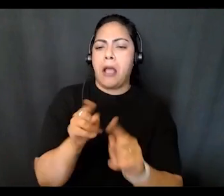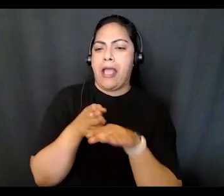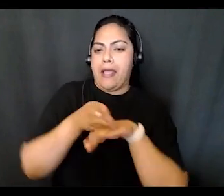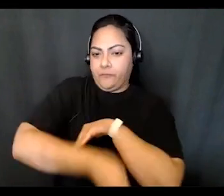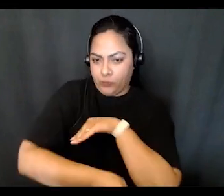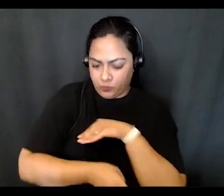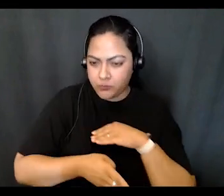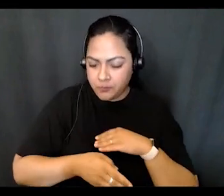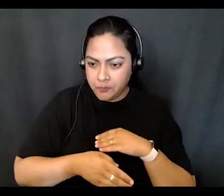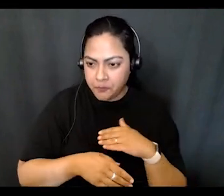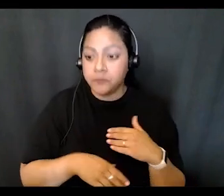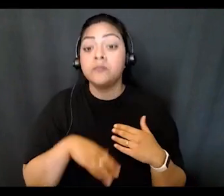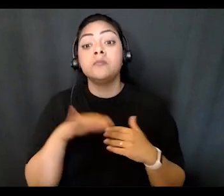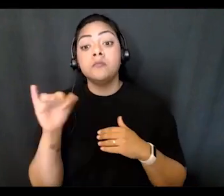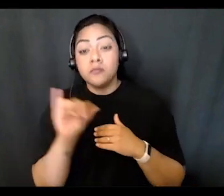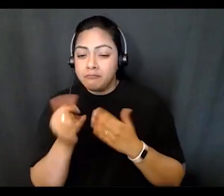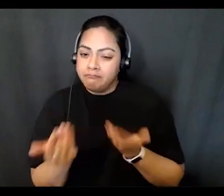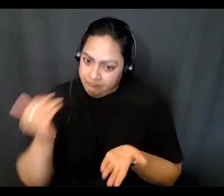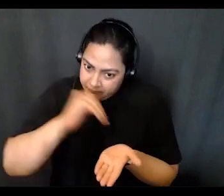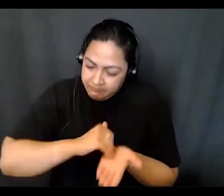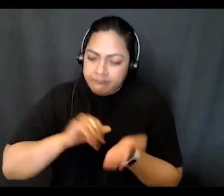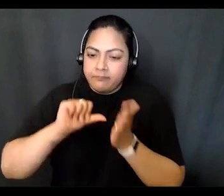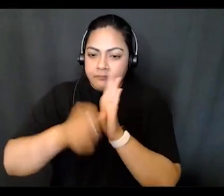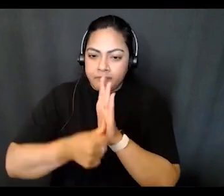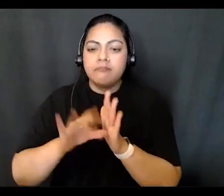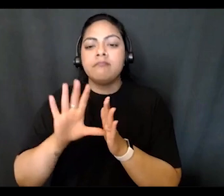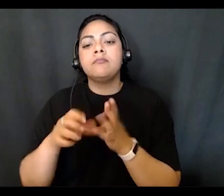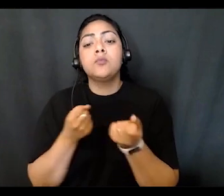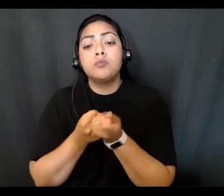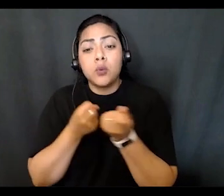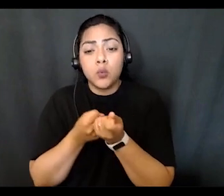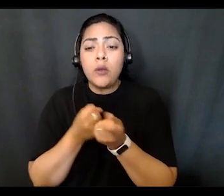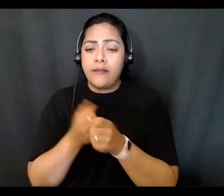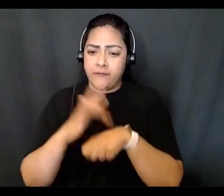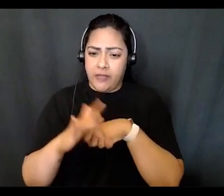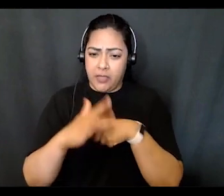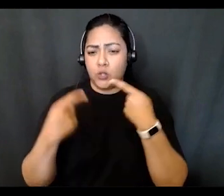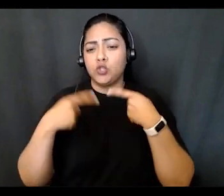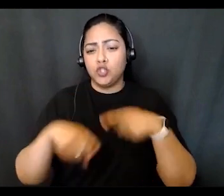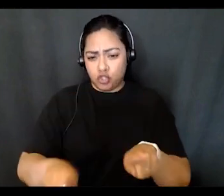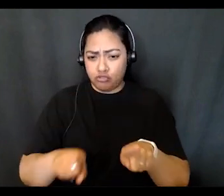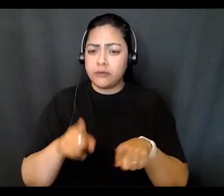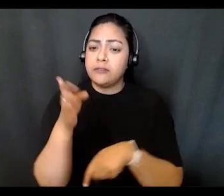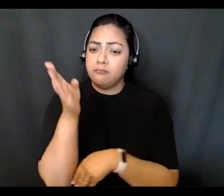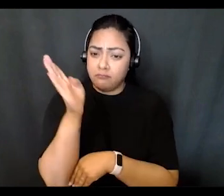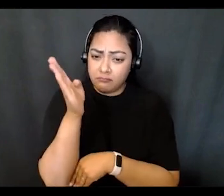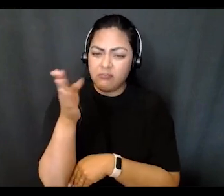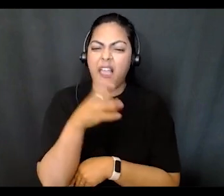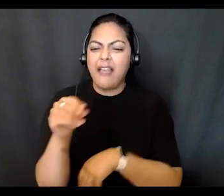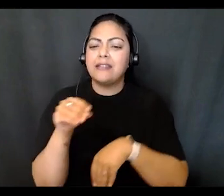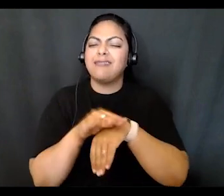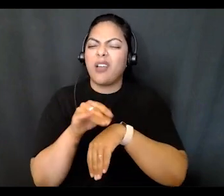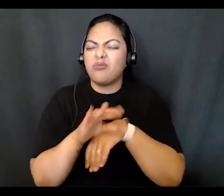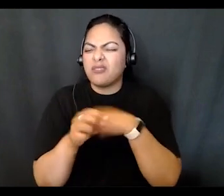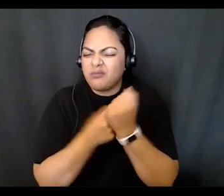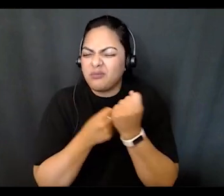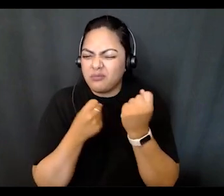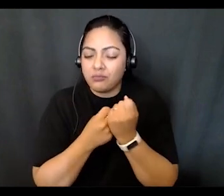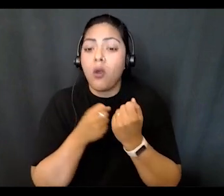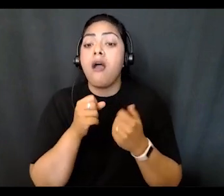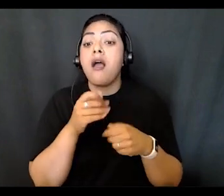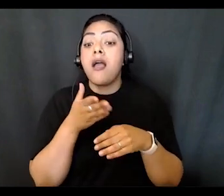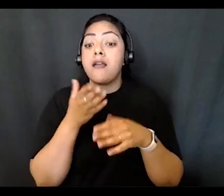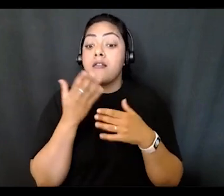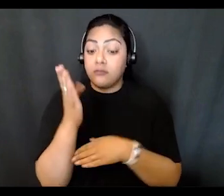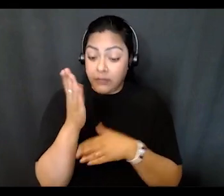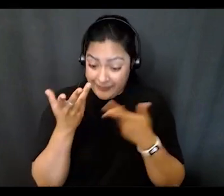again that access to support is available throughout the session and afterwards. And so I invite everyone in this virtual space to approach